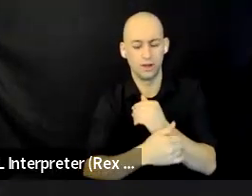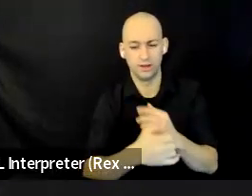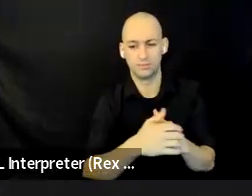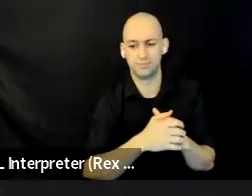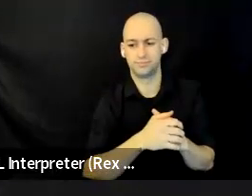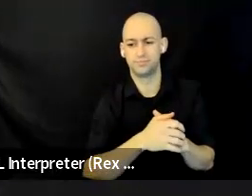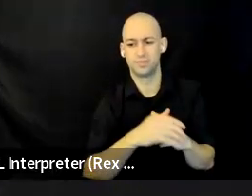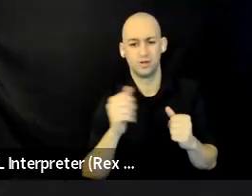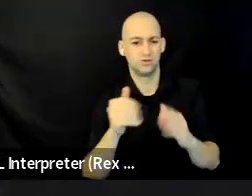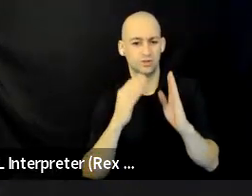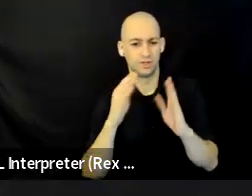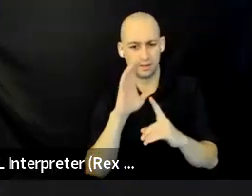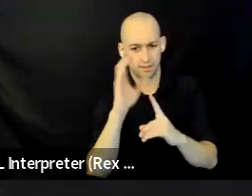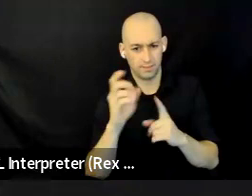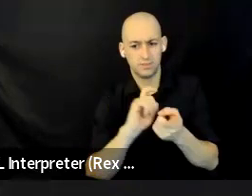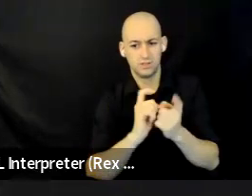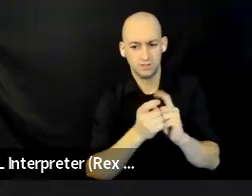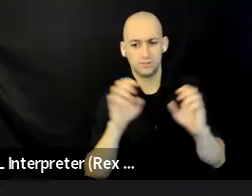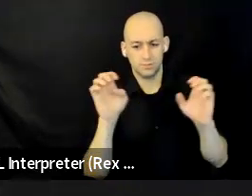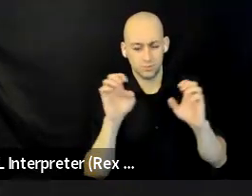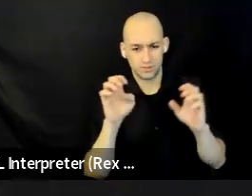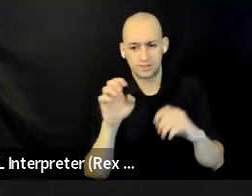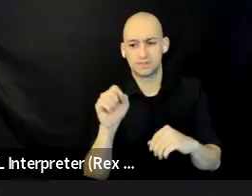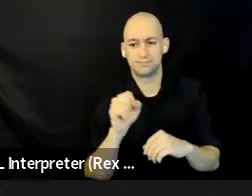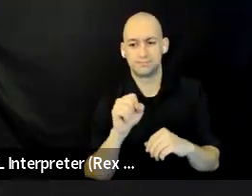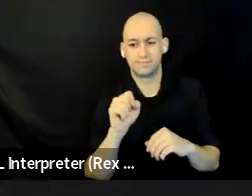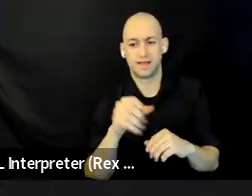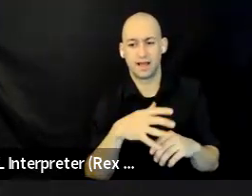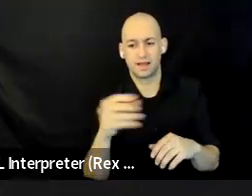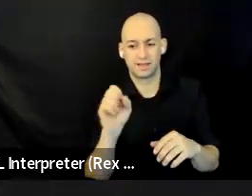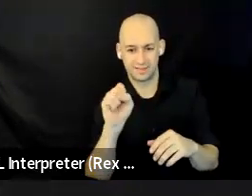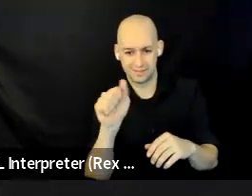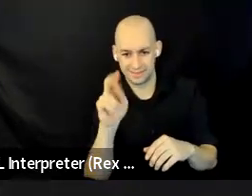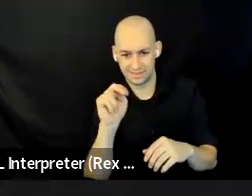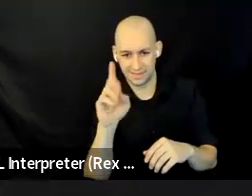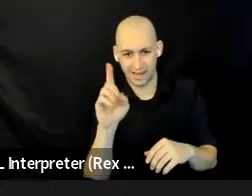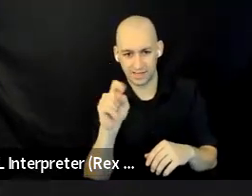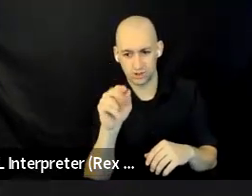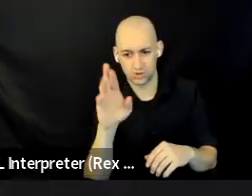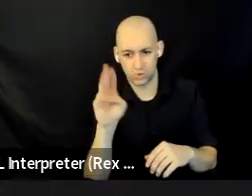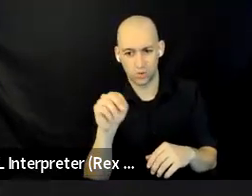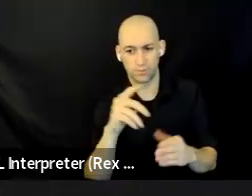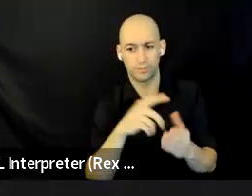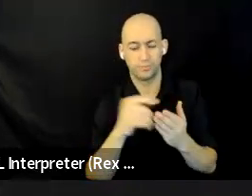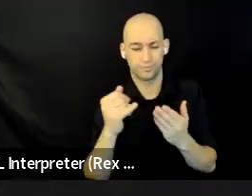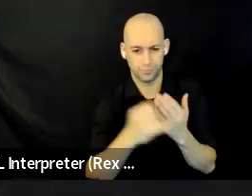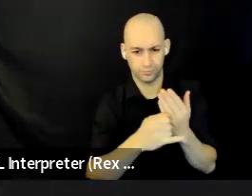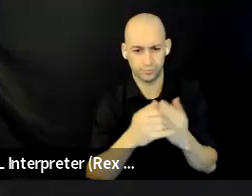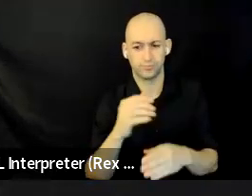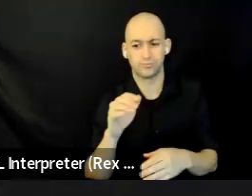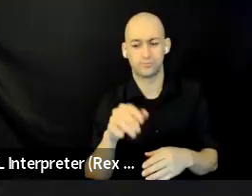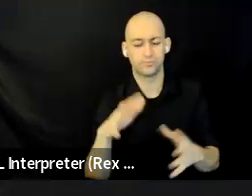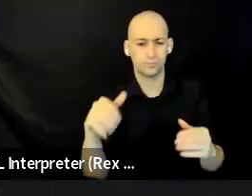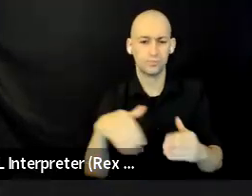Addressing Climate Change, Emergencies, and Sandstorms project, nominated by Coachella Valley Association of Governments, will address the frequent